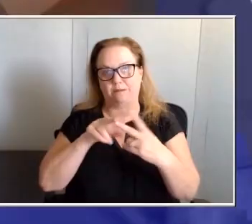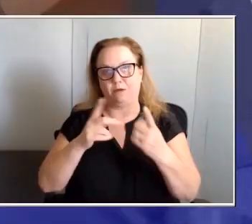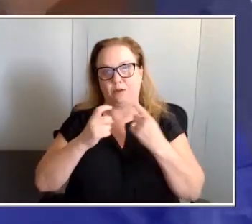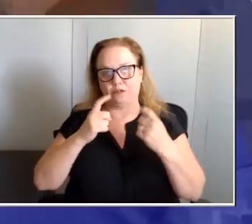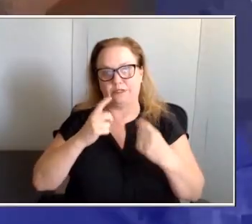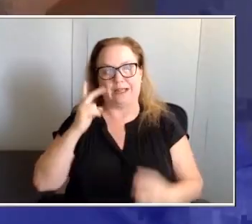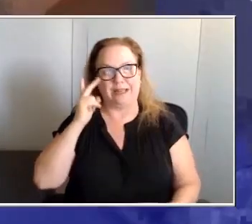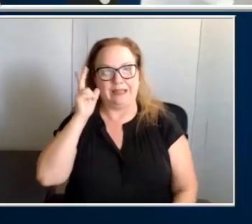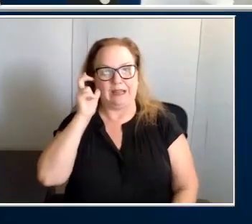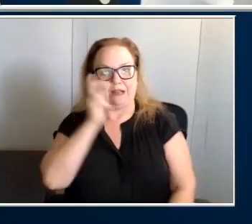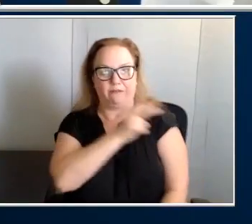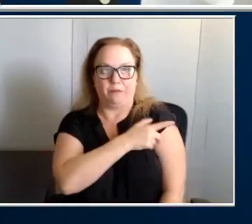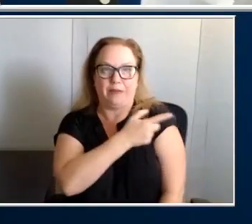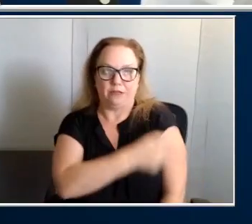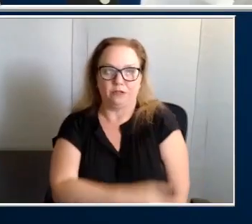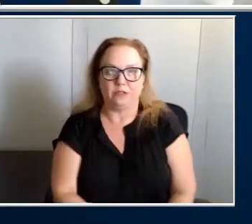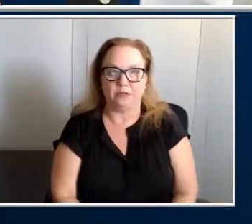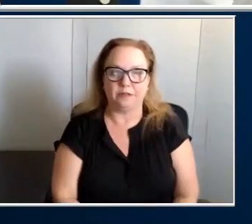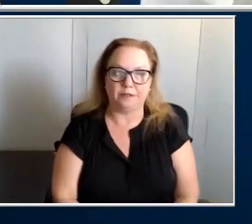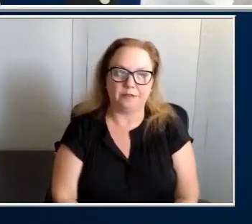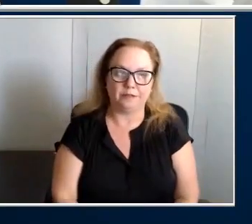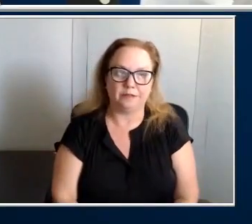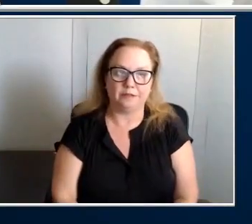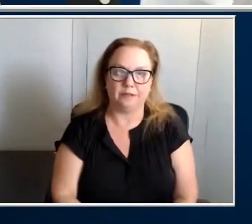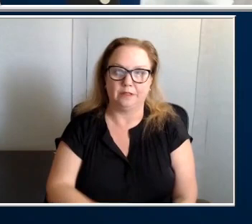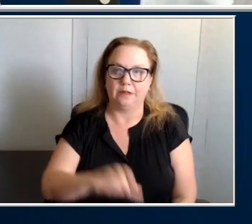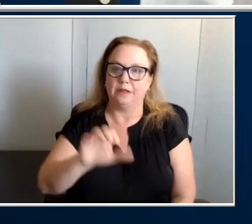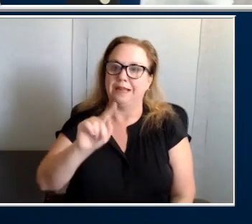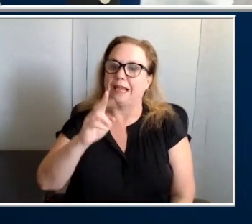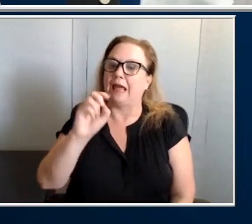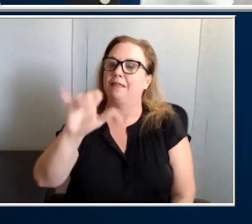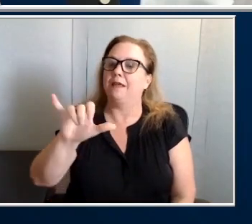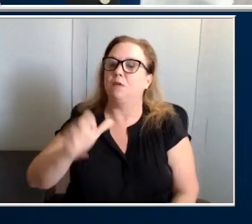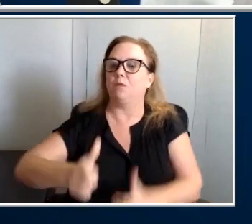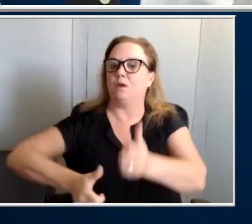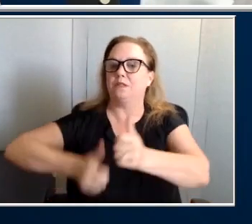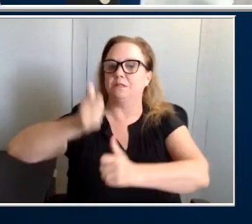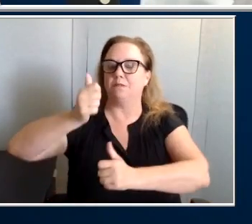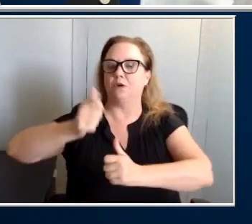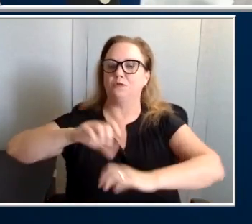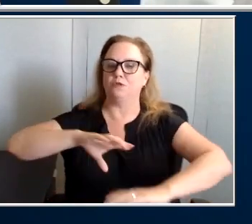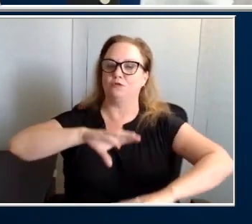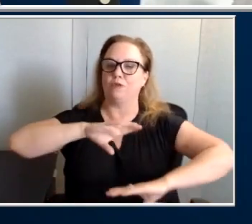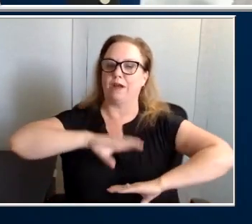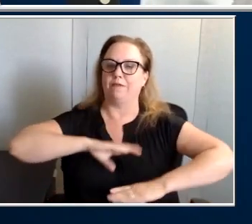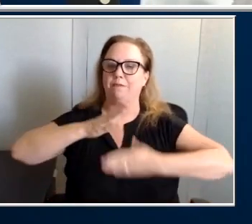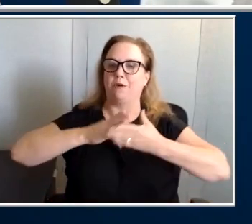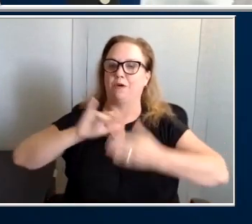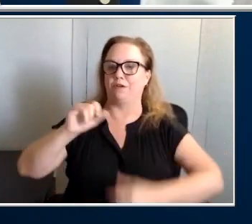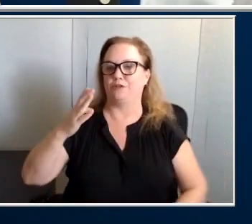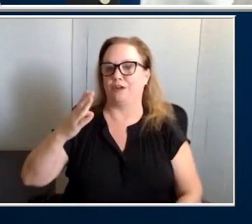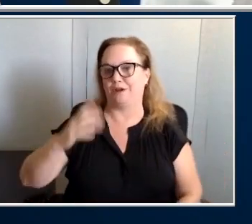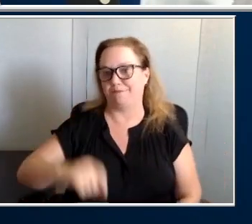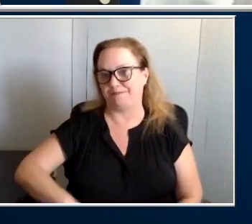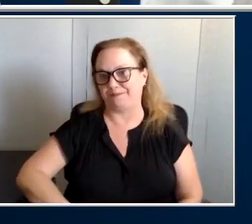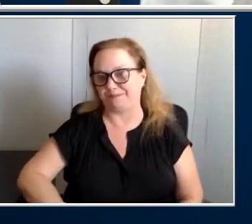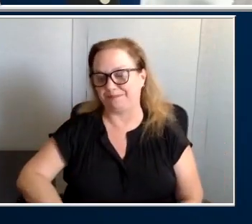patients. Okay, Kathy, tell me, what's the most gratifying part of your job?